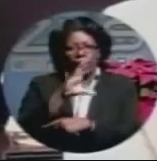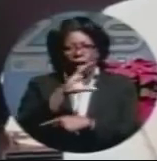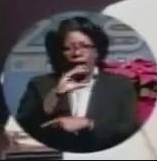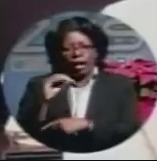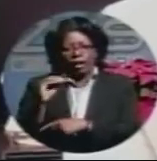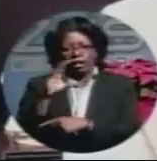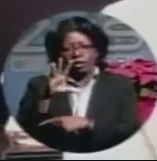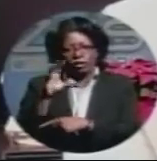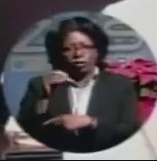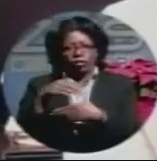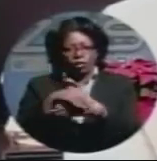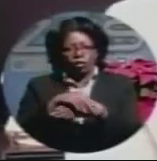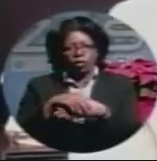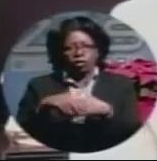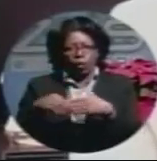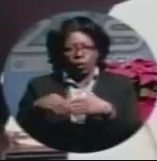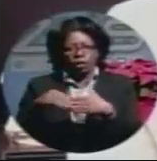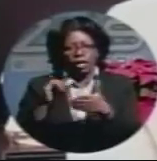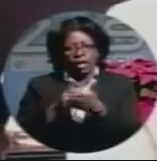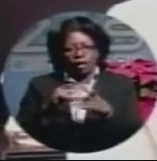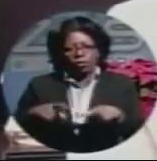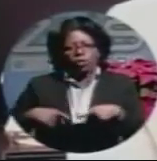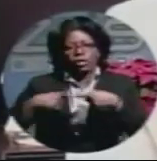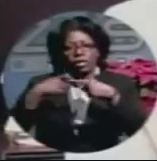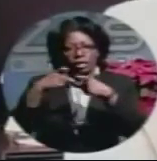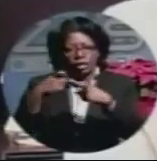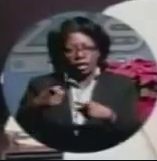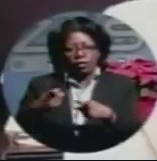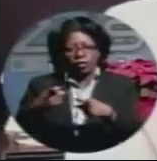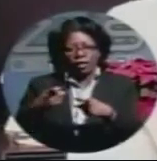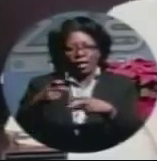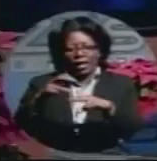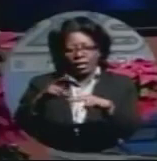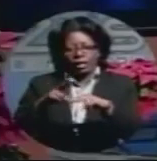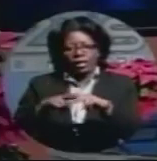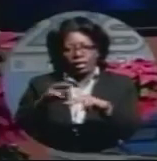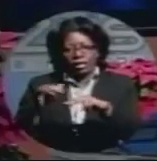$360 that we were given as a sitting fee.